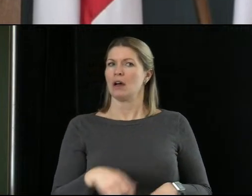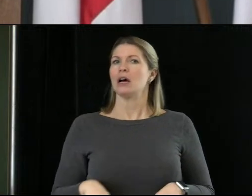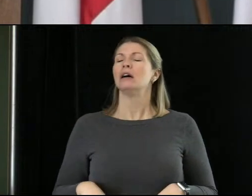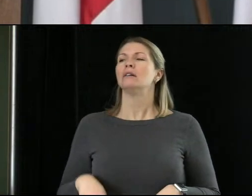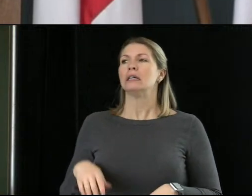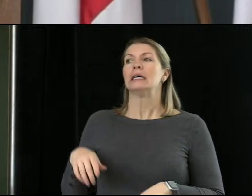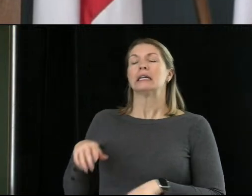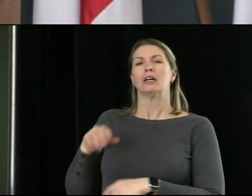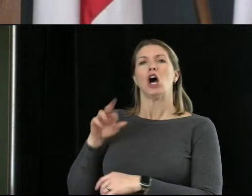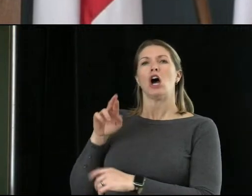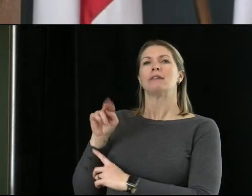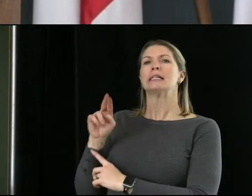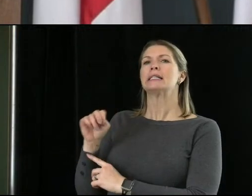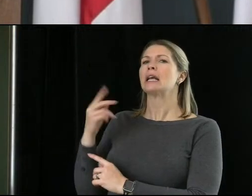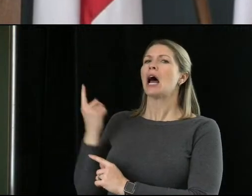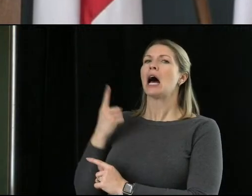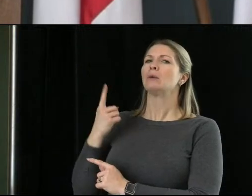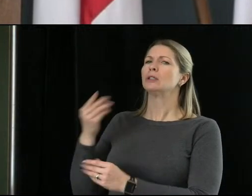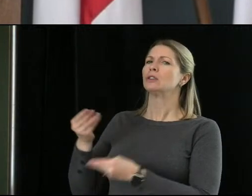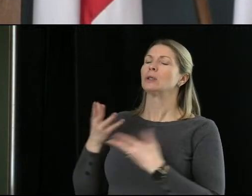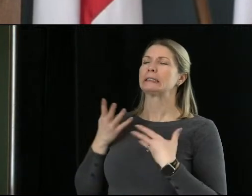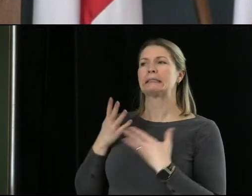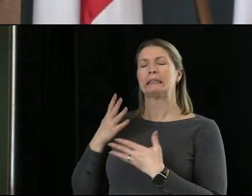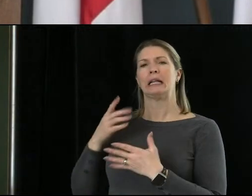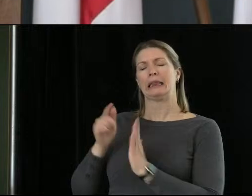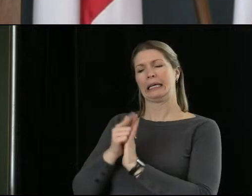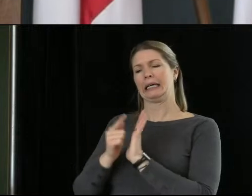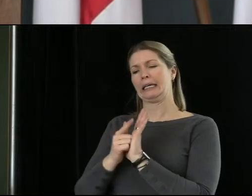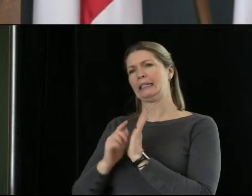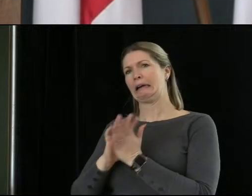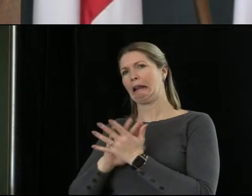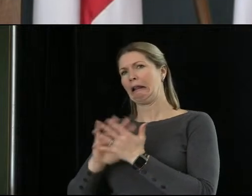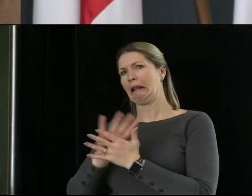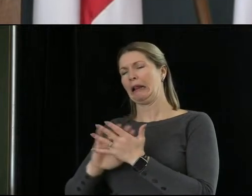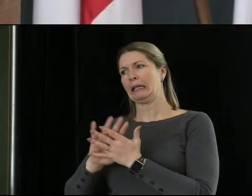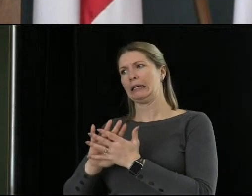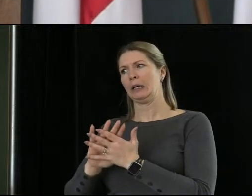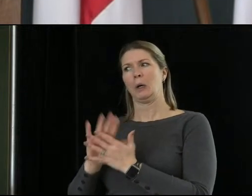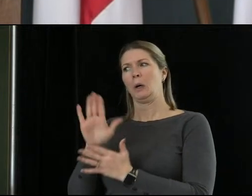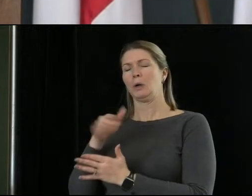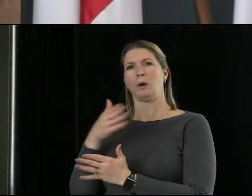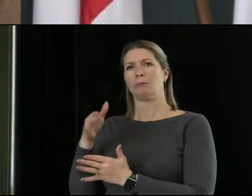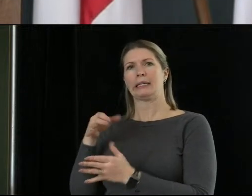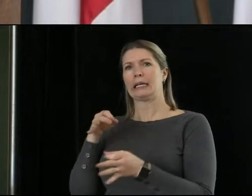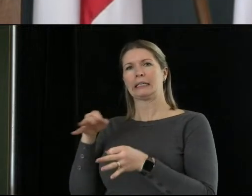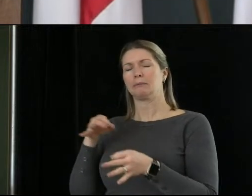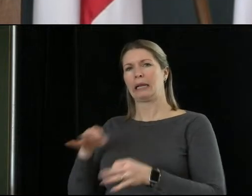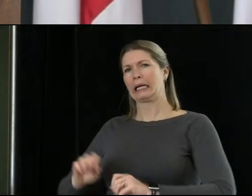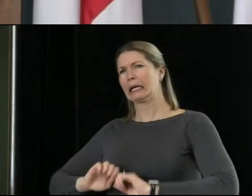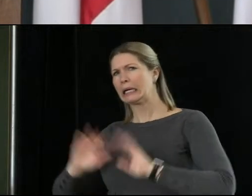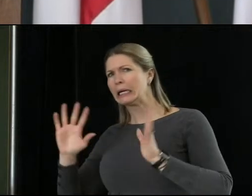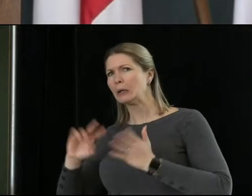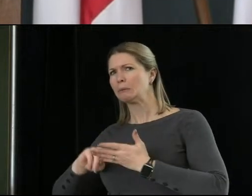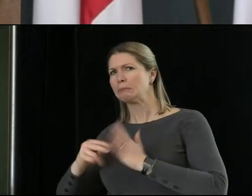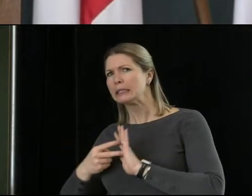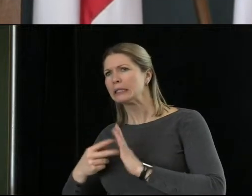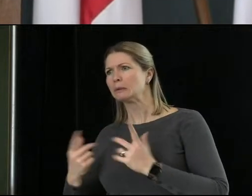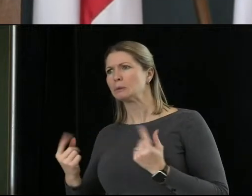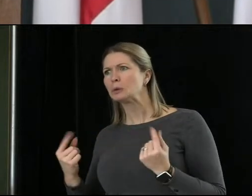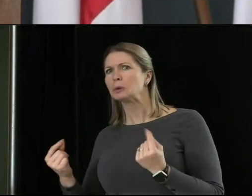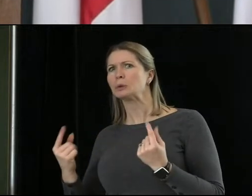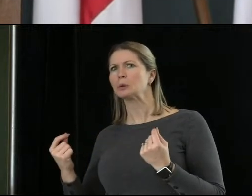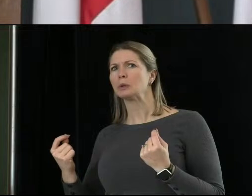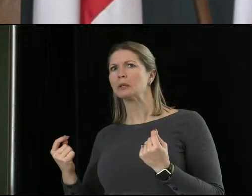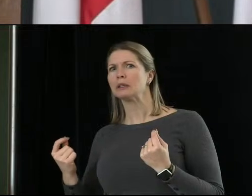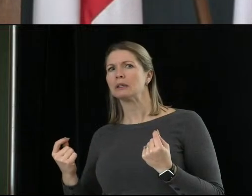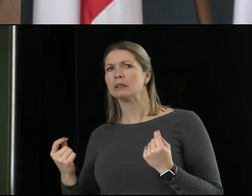of the law, but nobody could ever really explain what that meant. Only there was nothing they could do. And if there was something